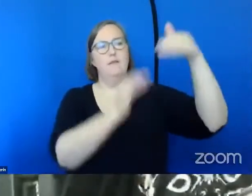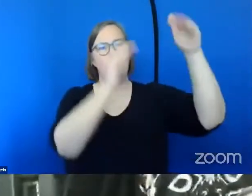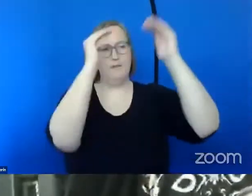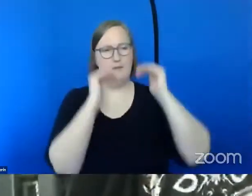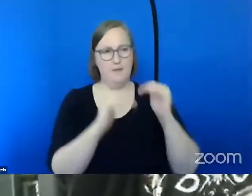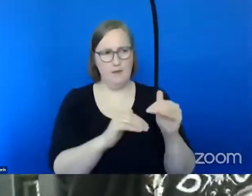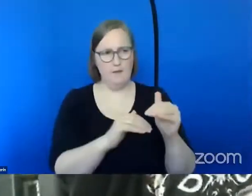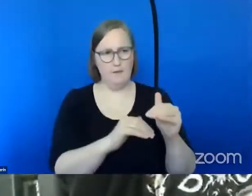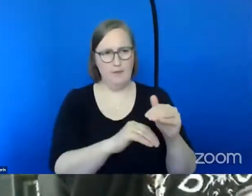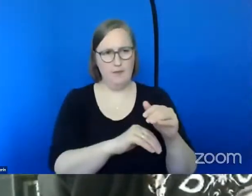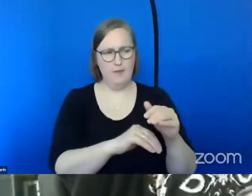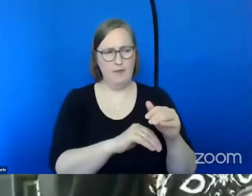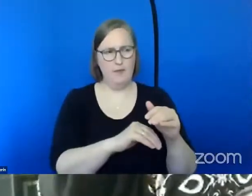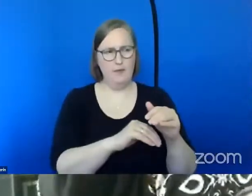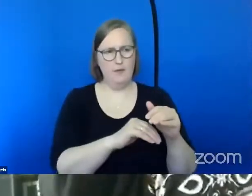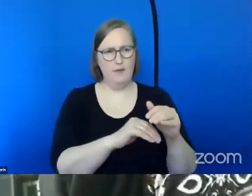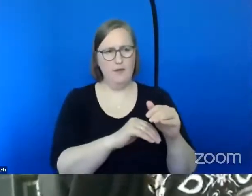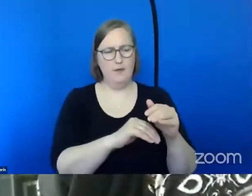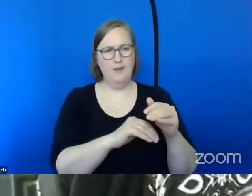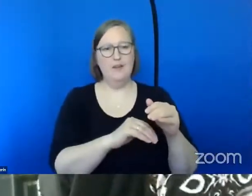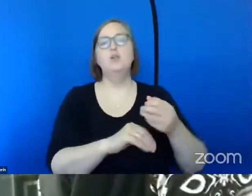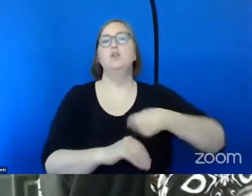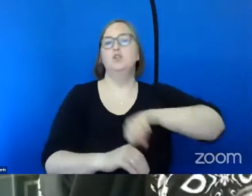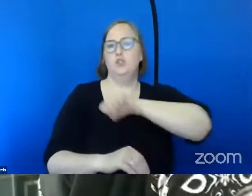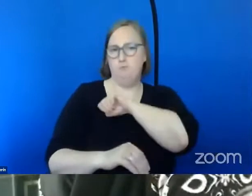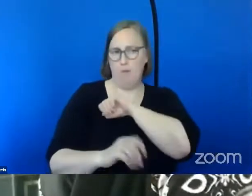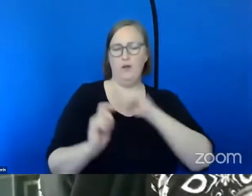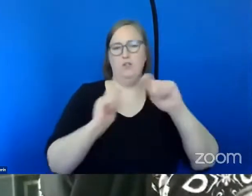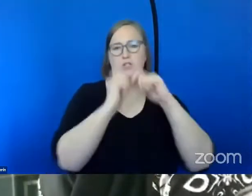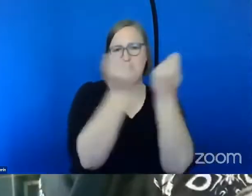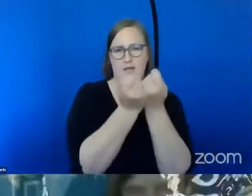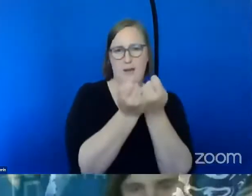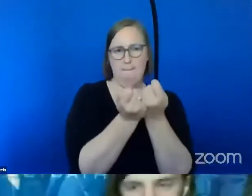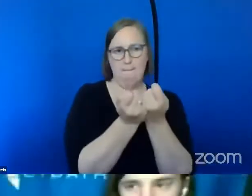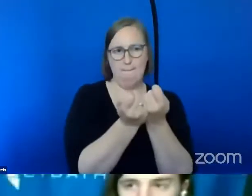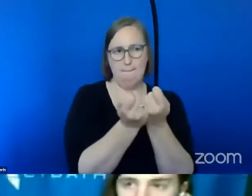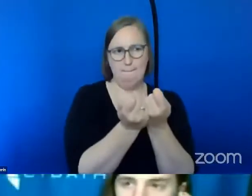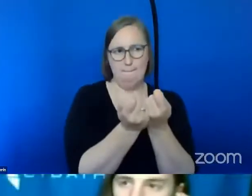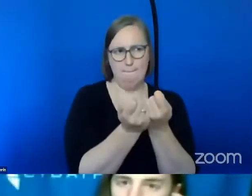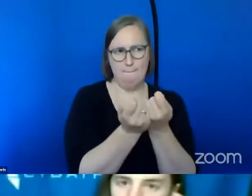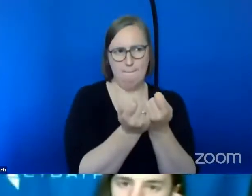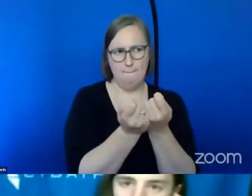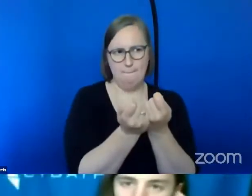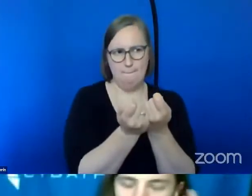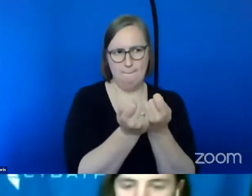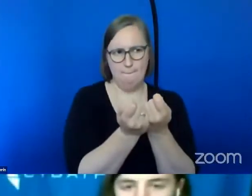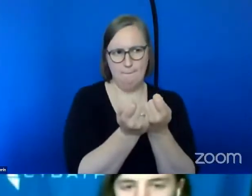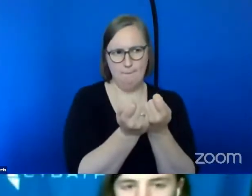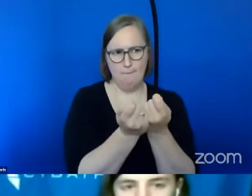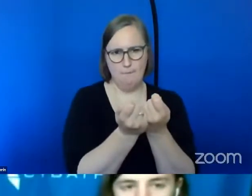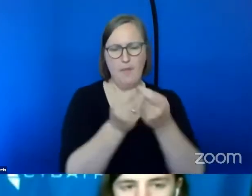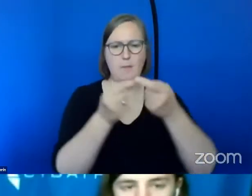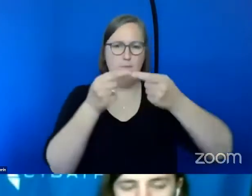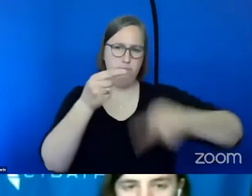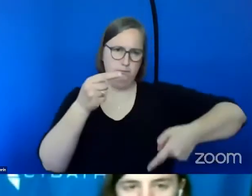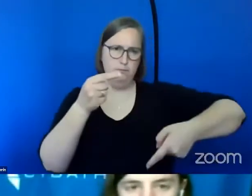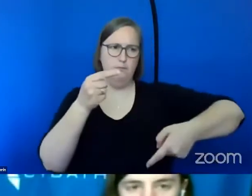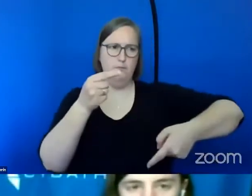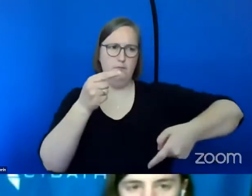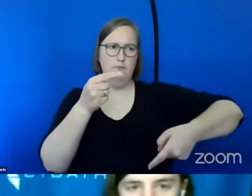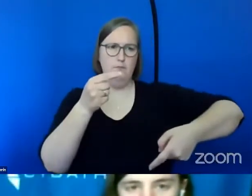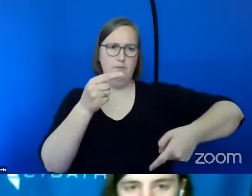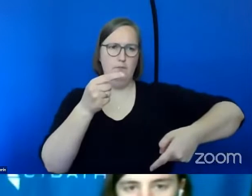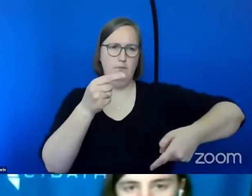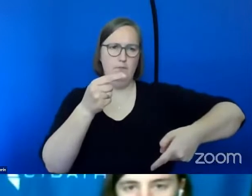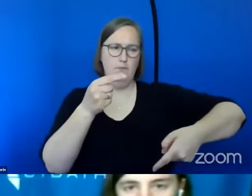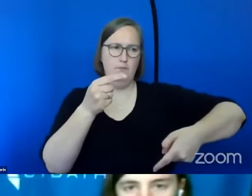a 30-second advantage before dropping that marble. And we'll go over again to Indonesia to see Carla Bionics. And this